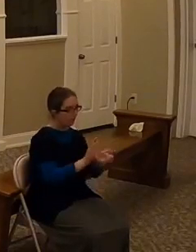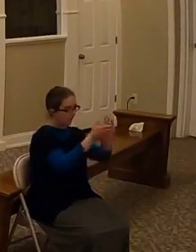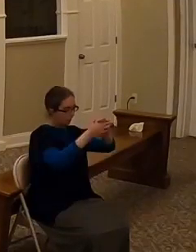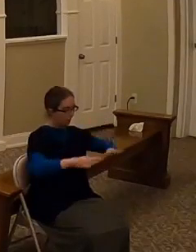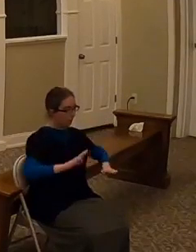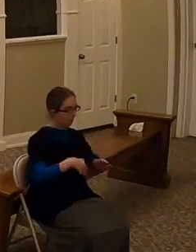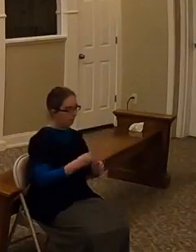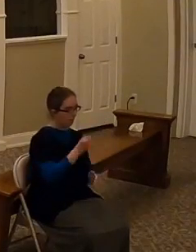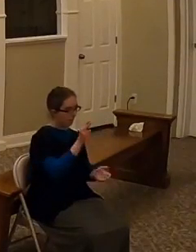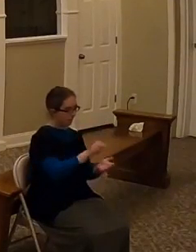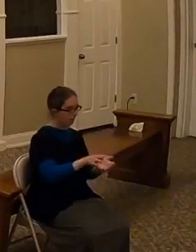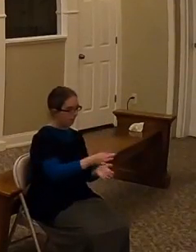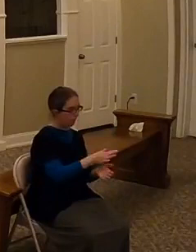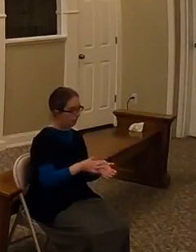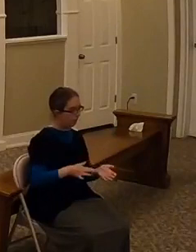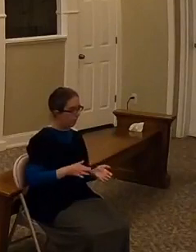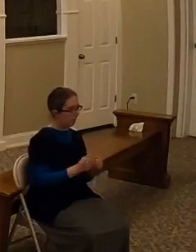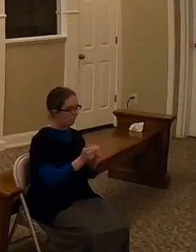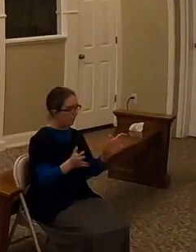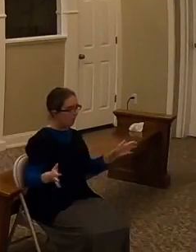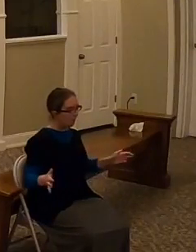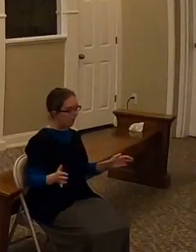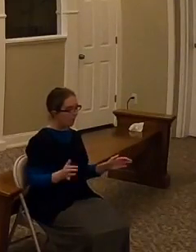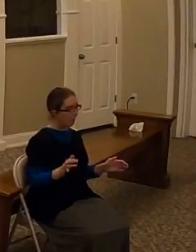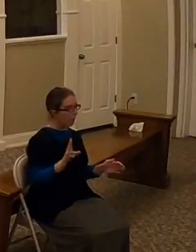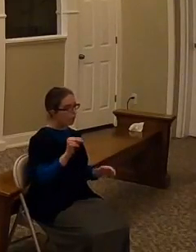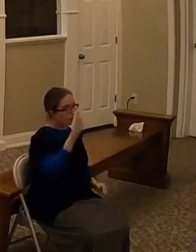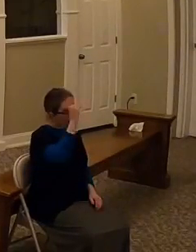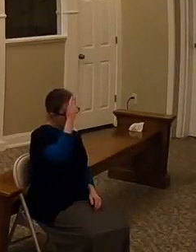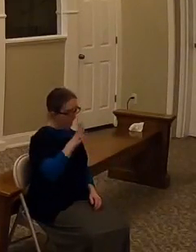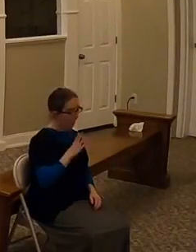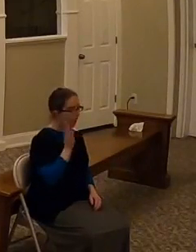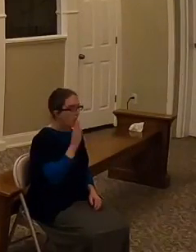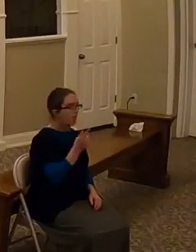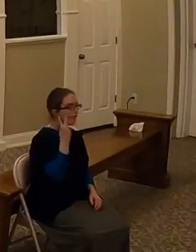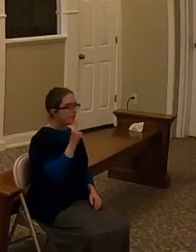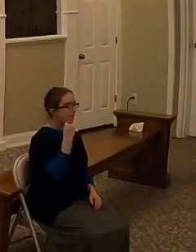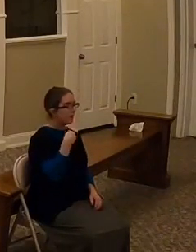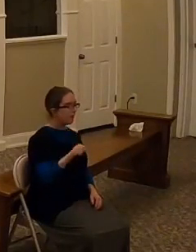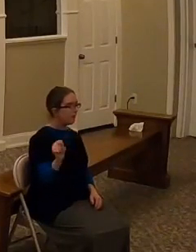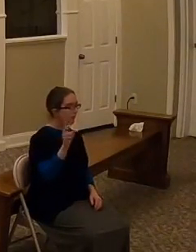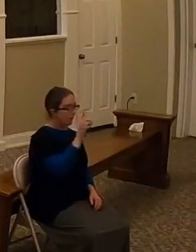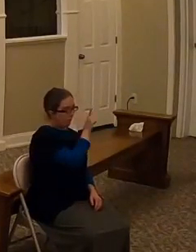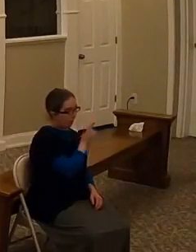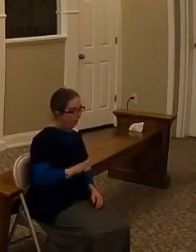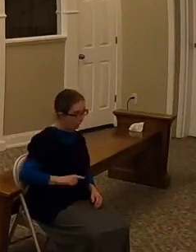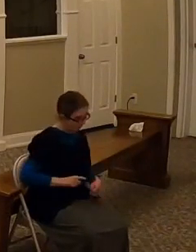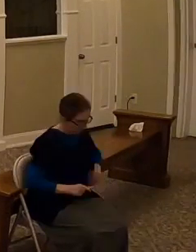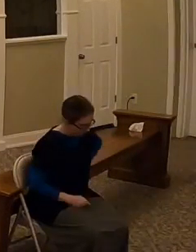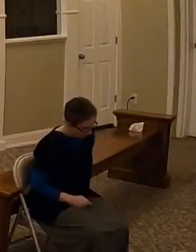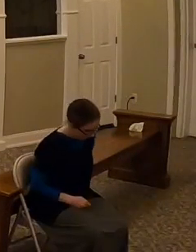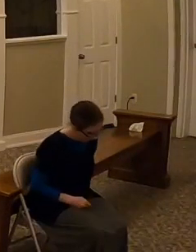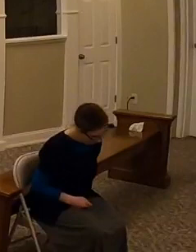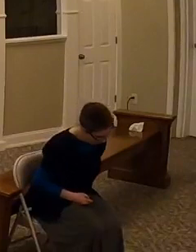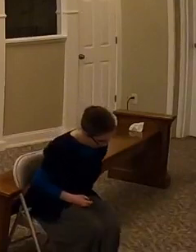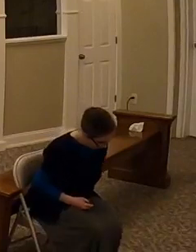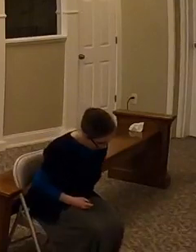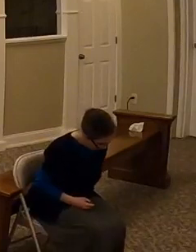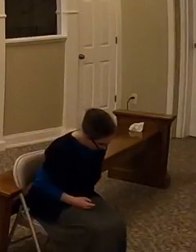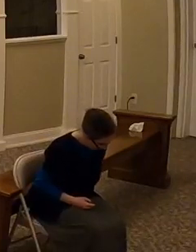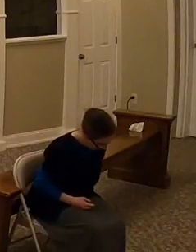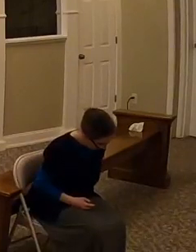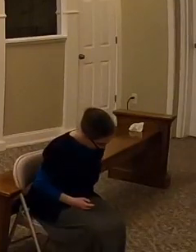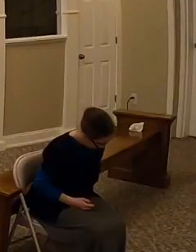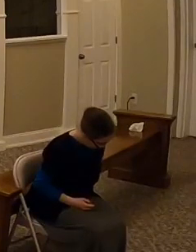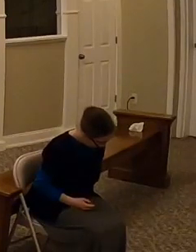all men and holiness without which no man shall see the Lord. Hallelujah.